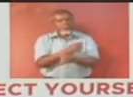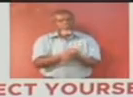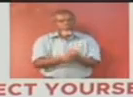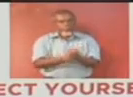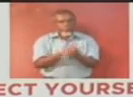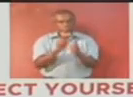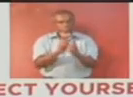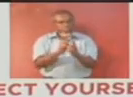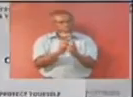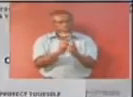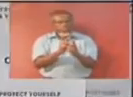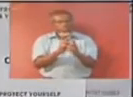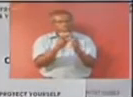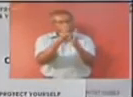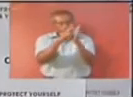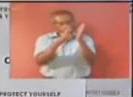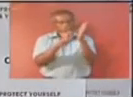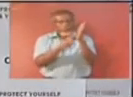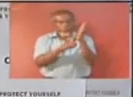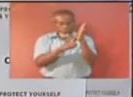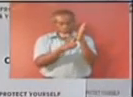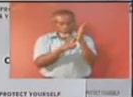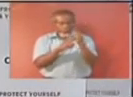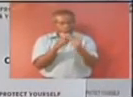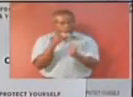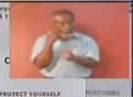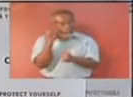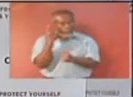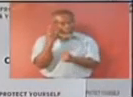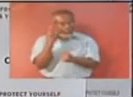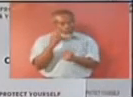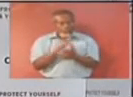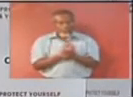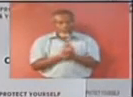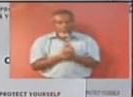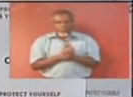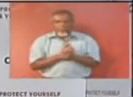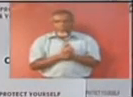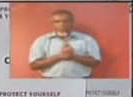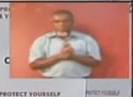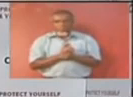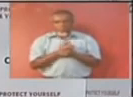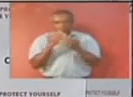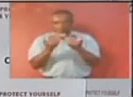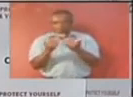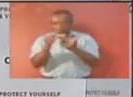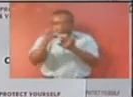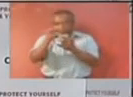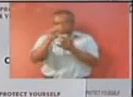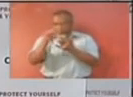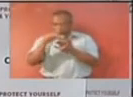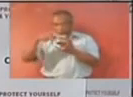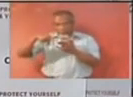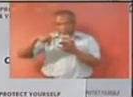together. Mr. Alexander. Thank you very much, Dr. Hines. We now go to AZP News.